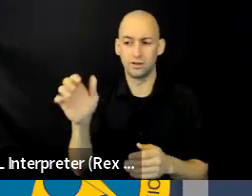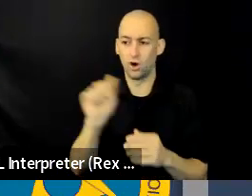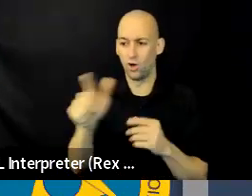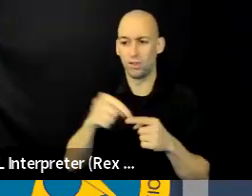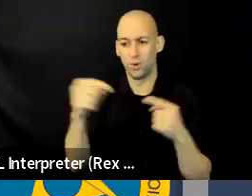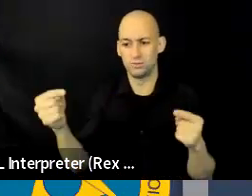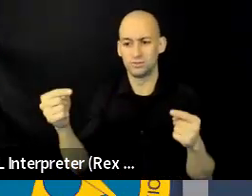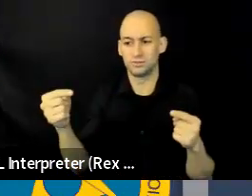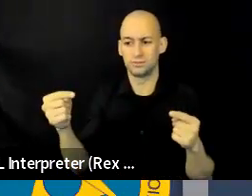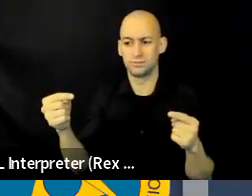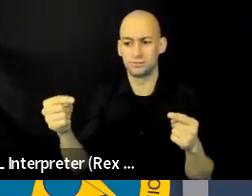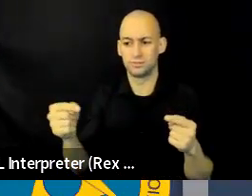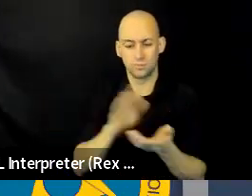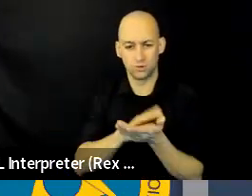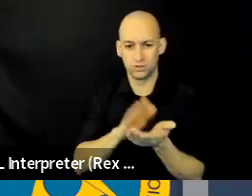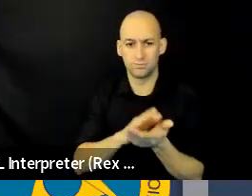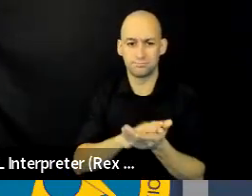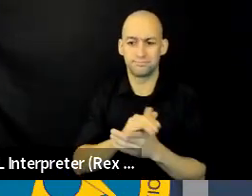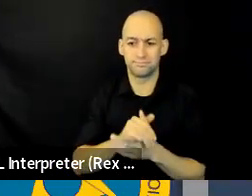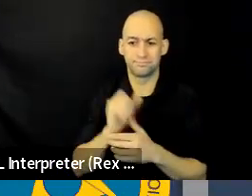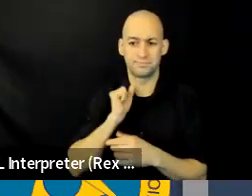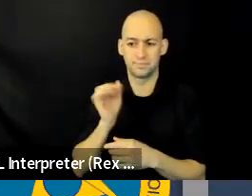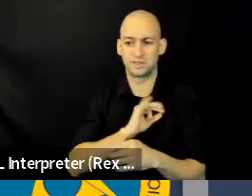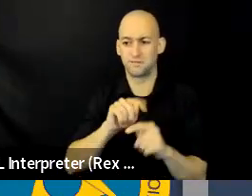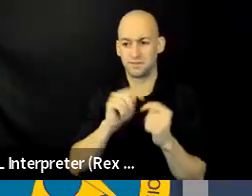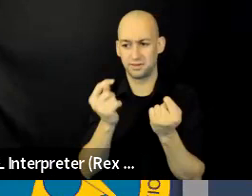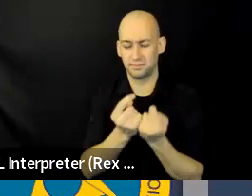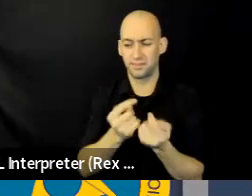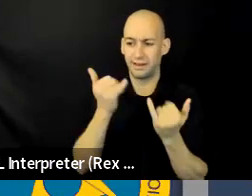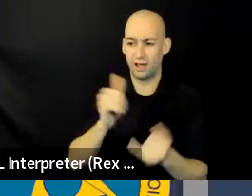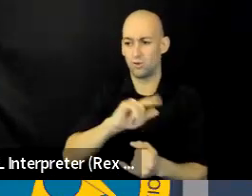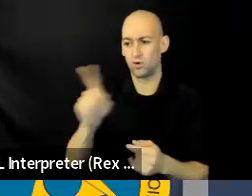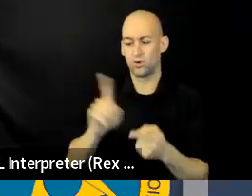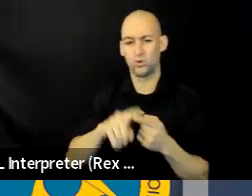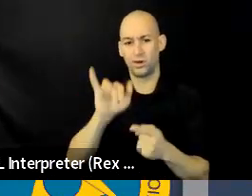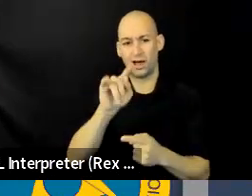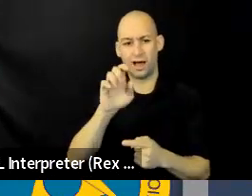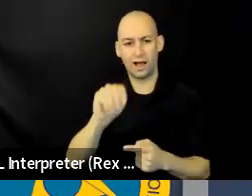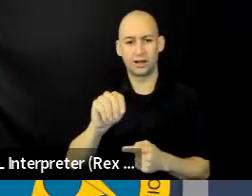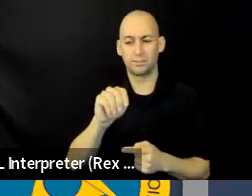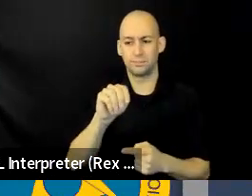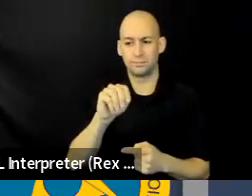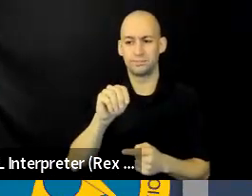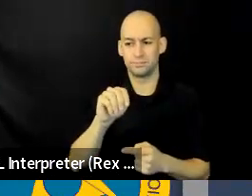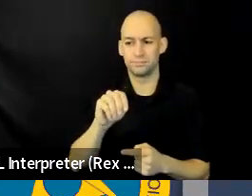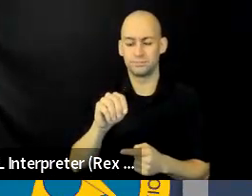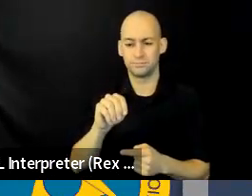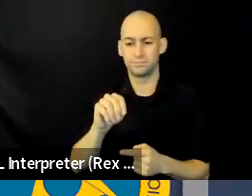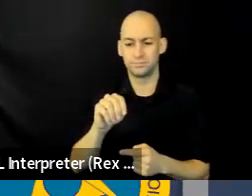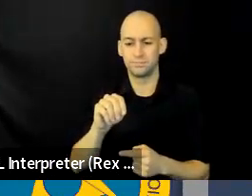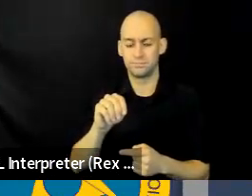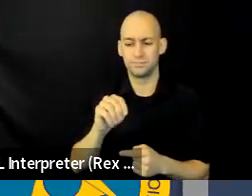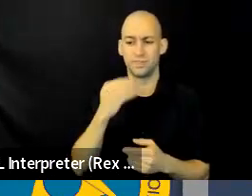Opposed? Well done, our staff team. Let's go now, please, to item 99. Thank you, Vice